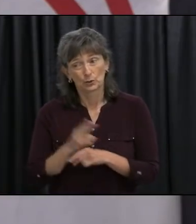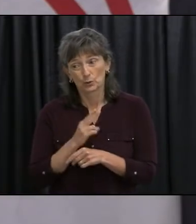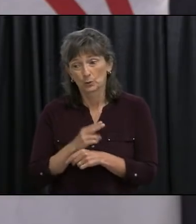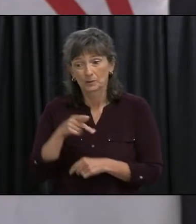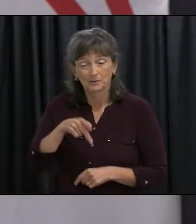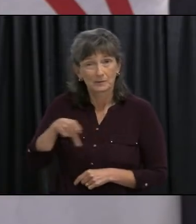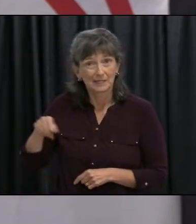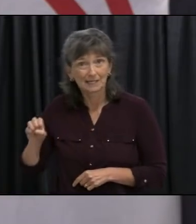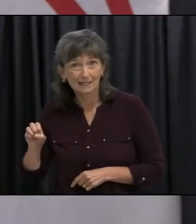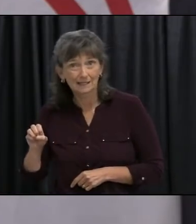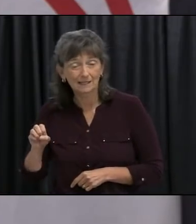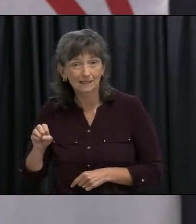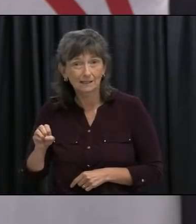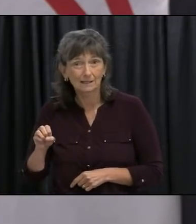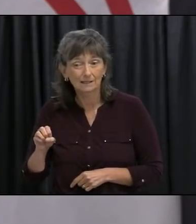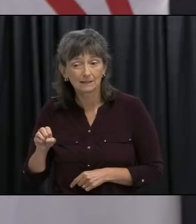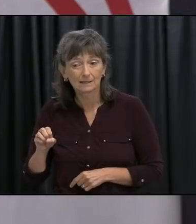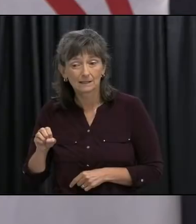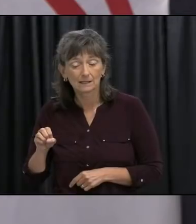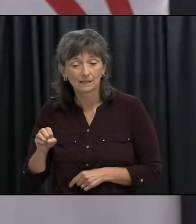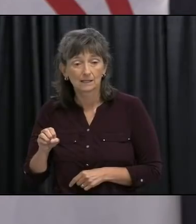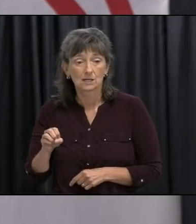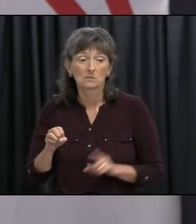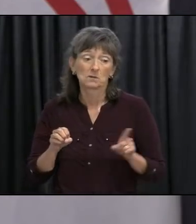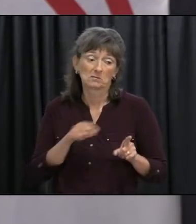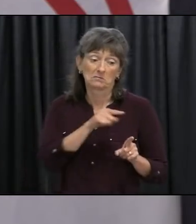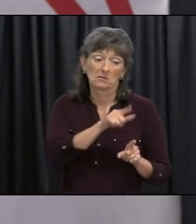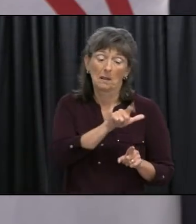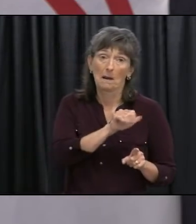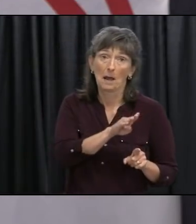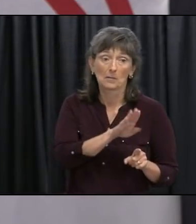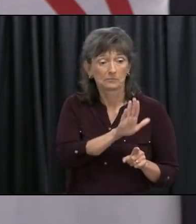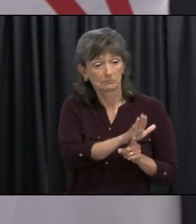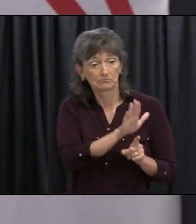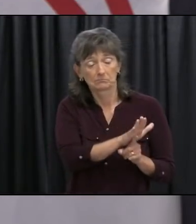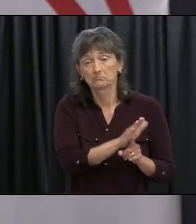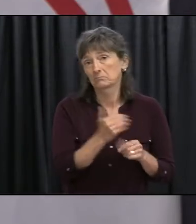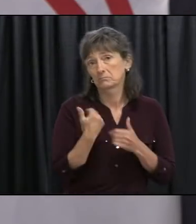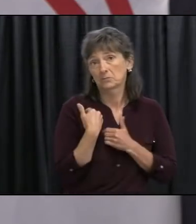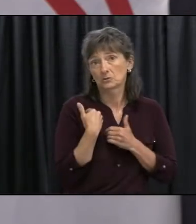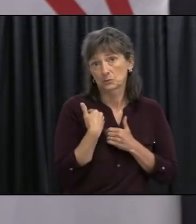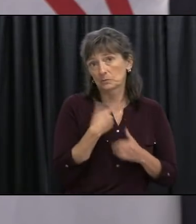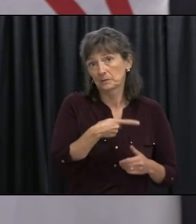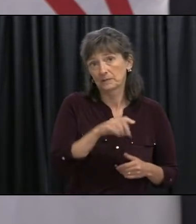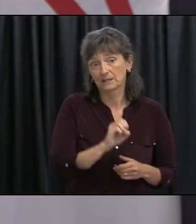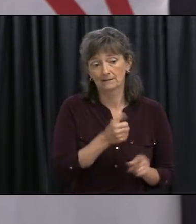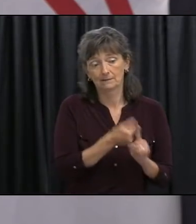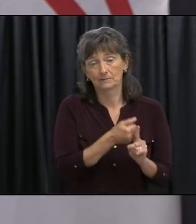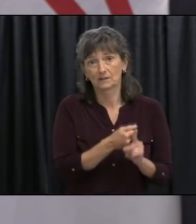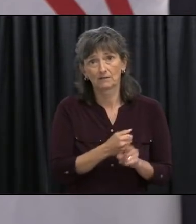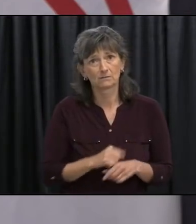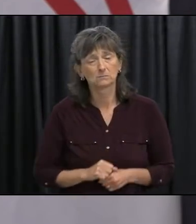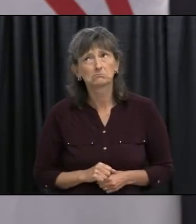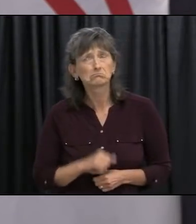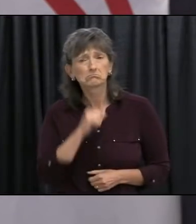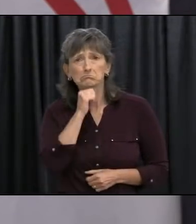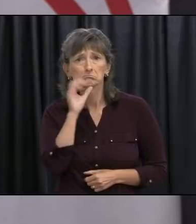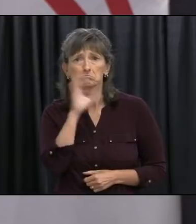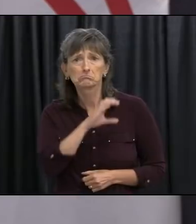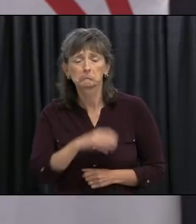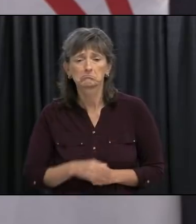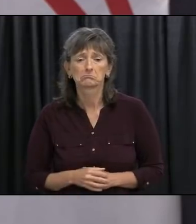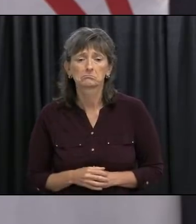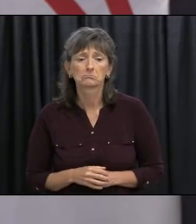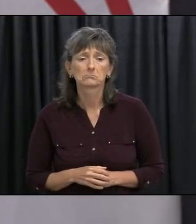PPE. They would be responsible for making sure they have that available. So it's not unusual to what you would see